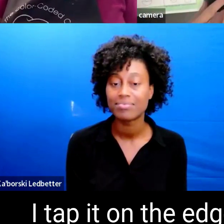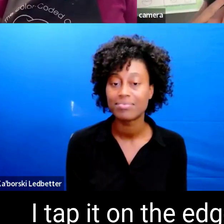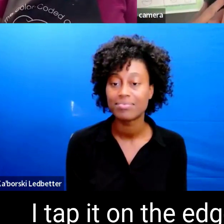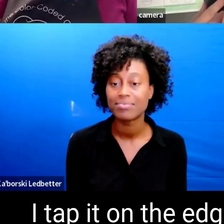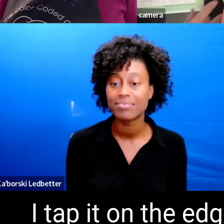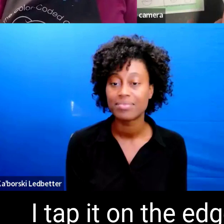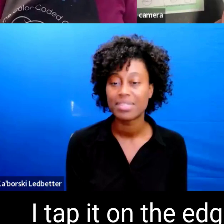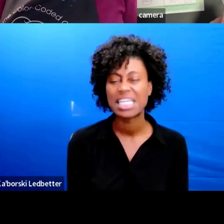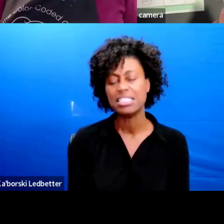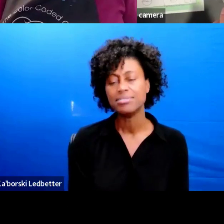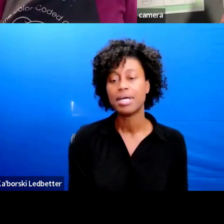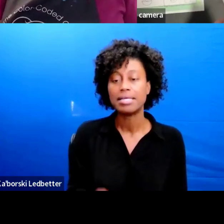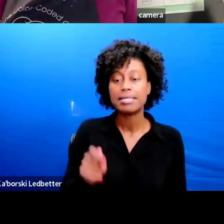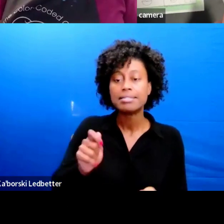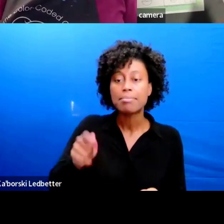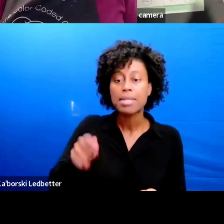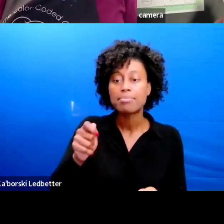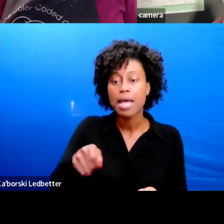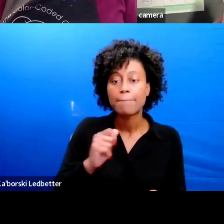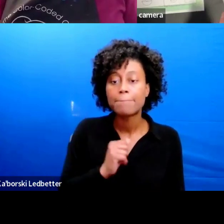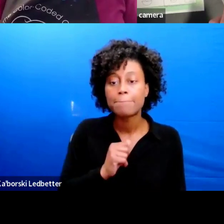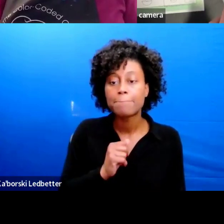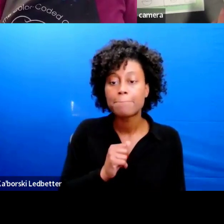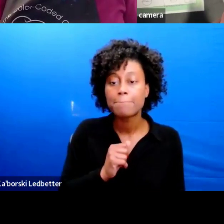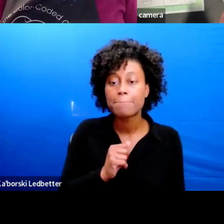Might tap it on the edge.